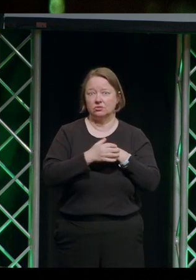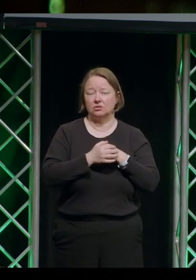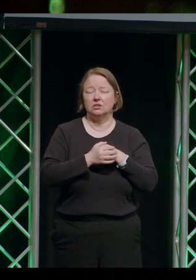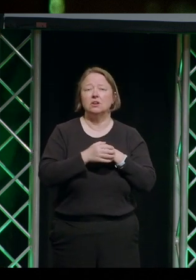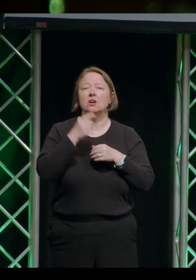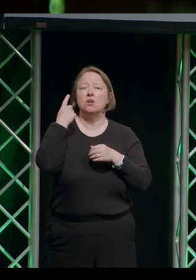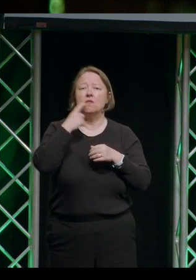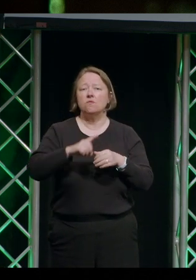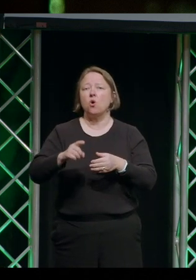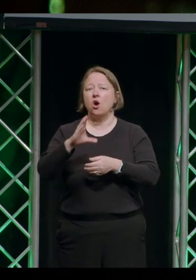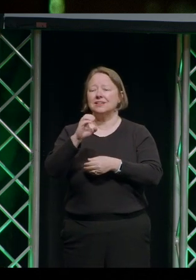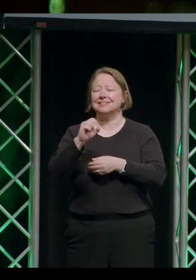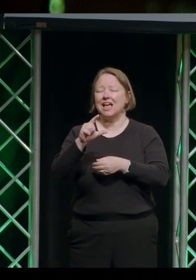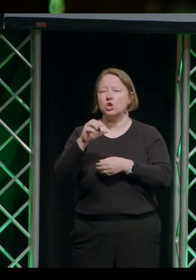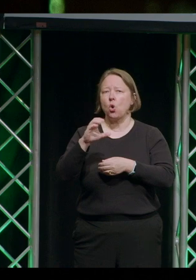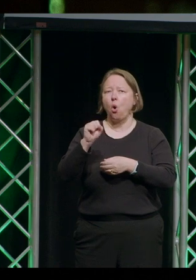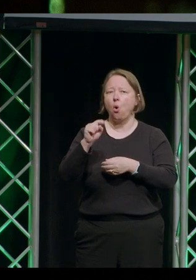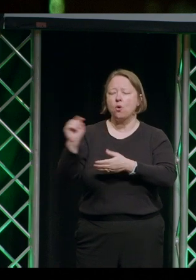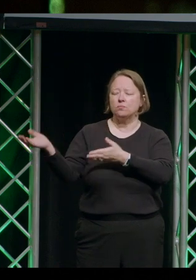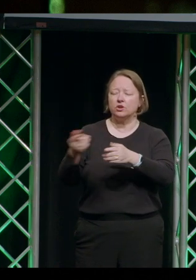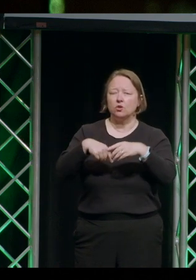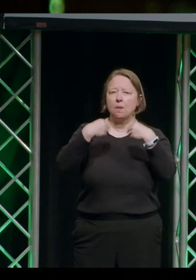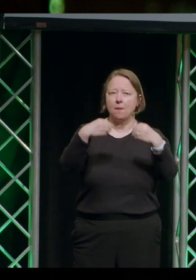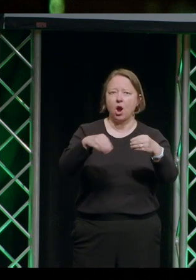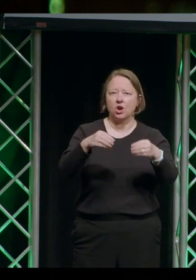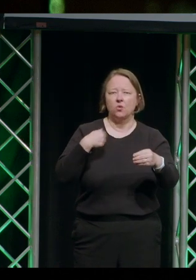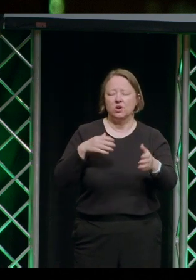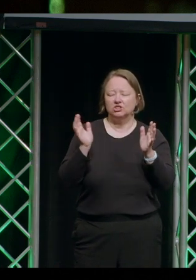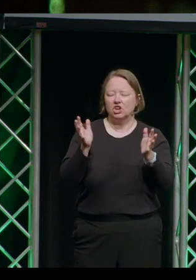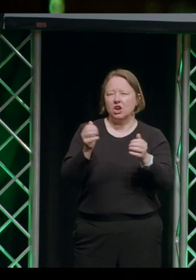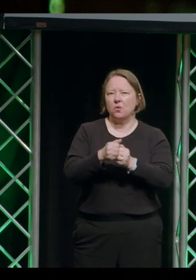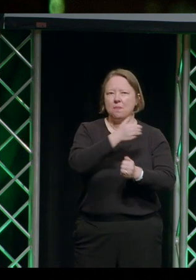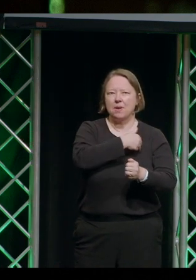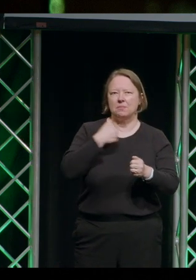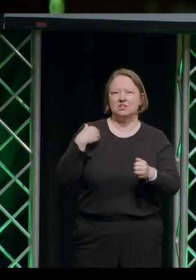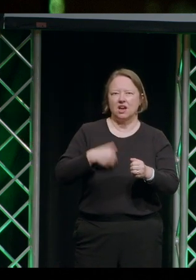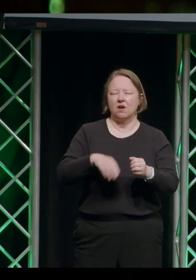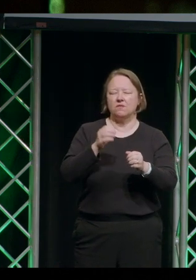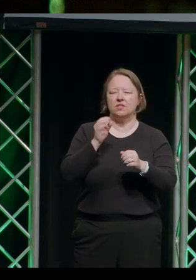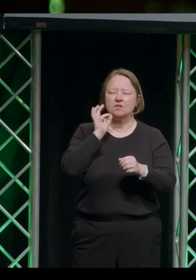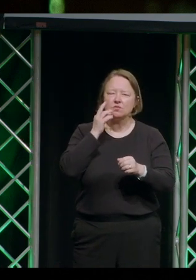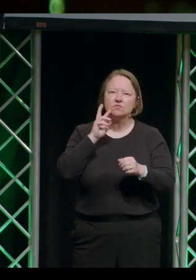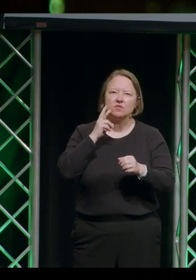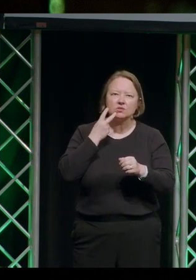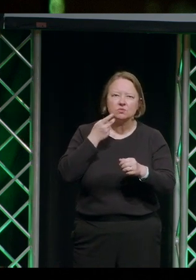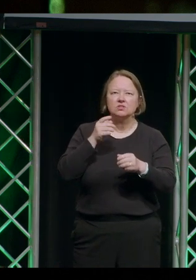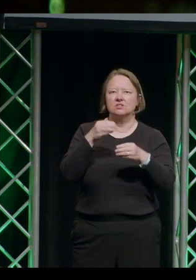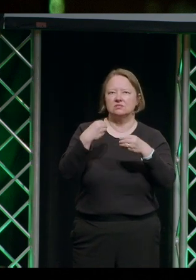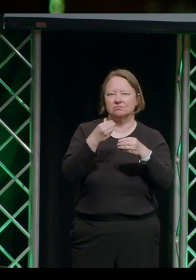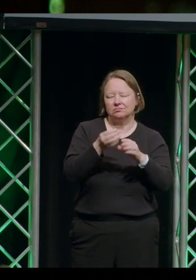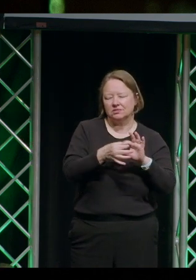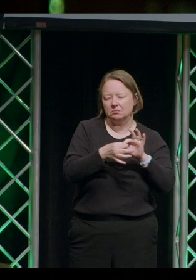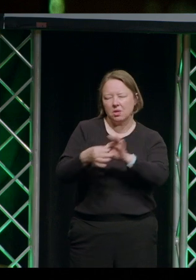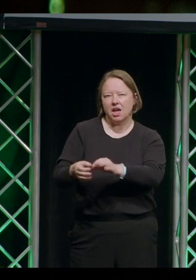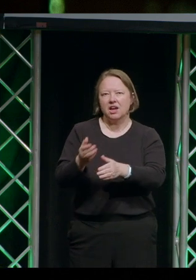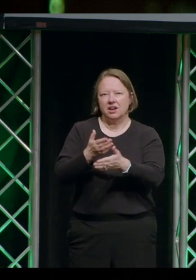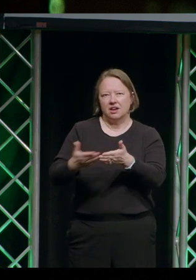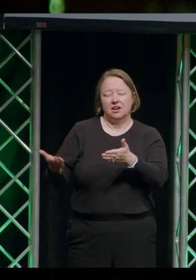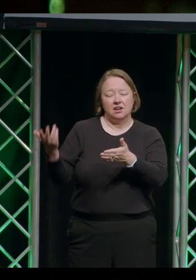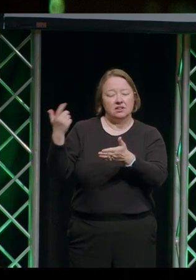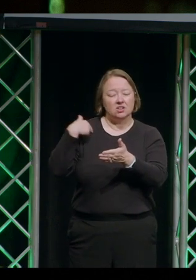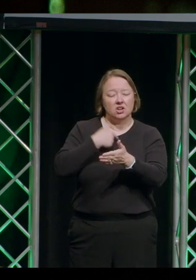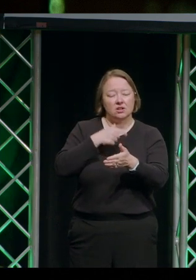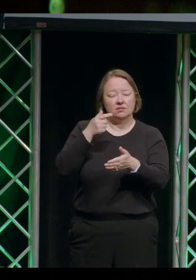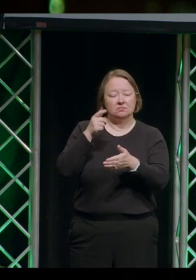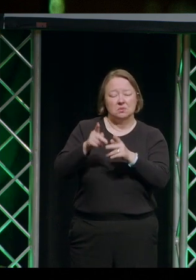In order to bring Cellucoat to the market, we are currently in talks with members of the produce supply chain, such as Loblaws and Star Produce, who've expressed interest